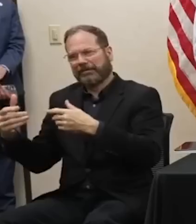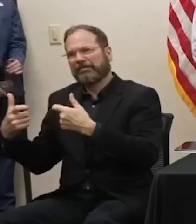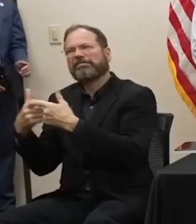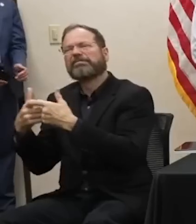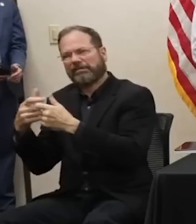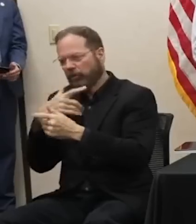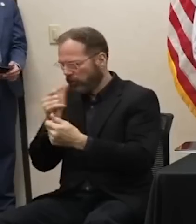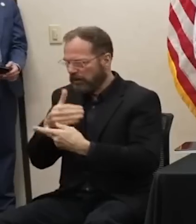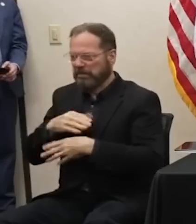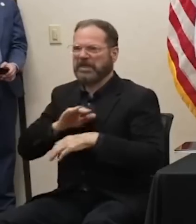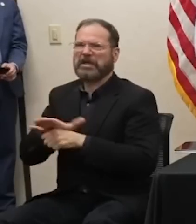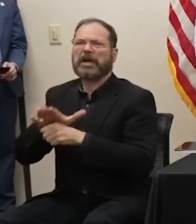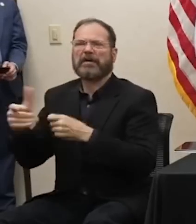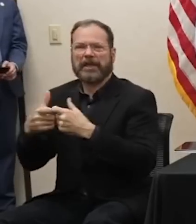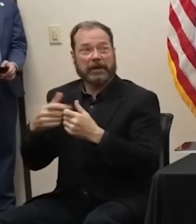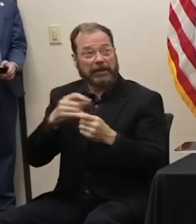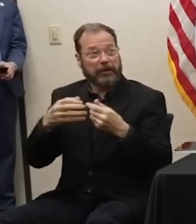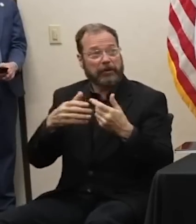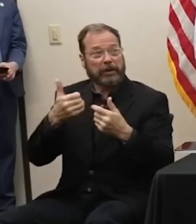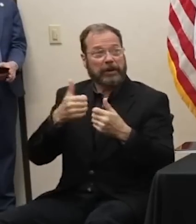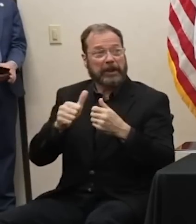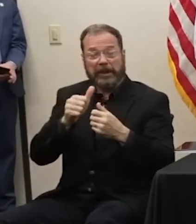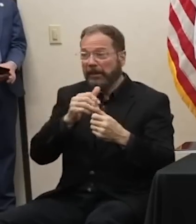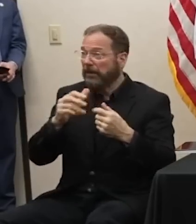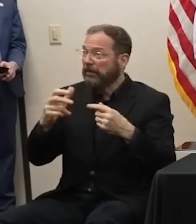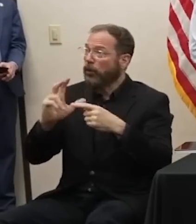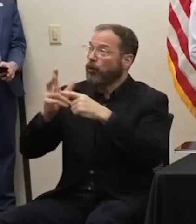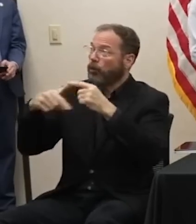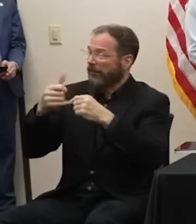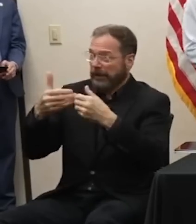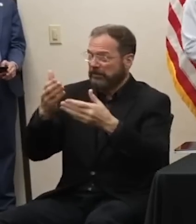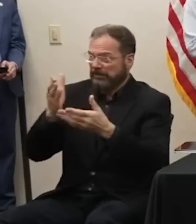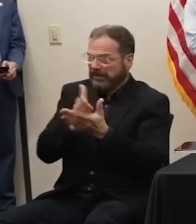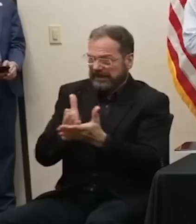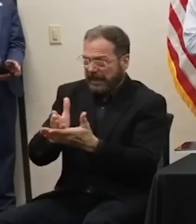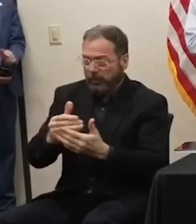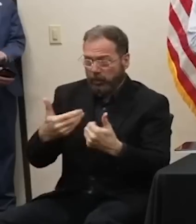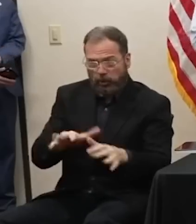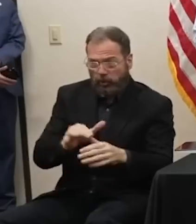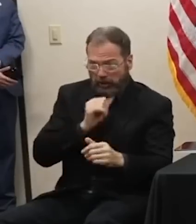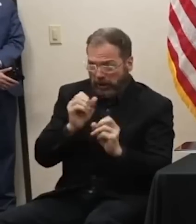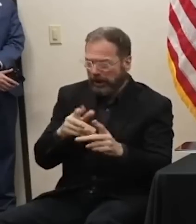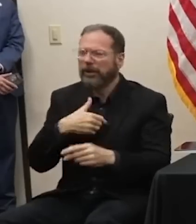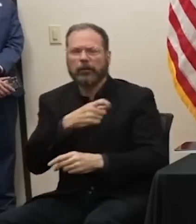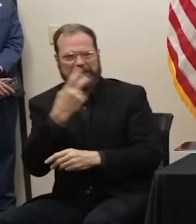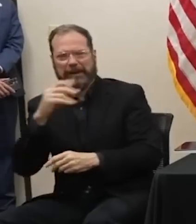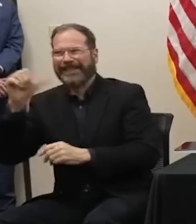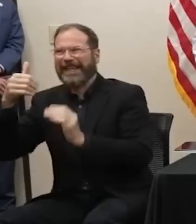that, we have adequate reserves and are prepared to meet all the demand for electricity in Texas. So if we lose any farms, Ms. Vegas, we're